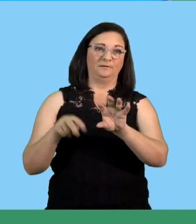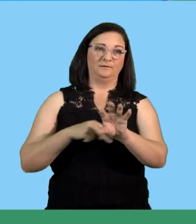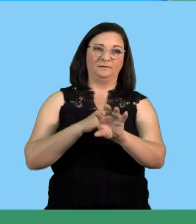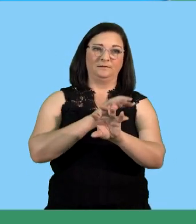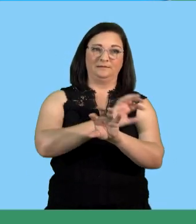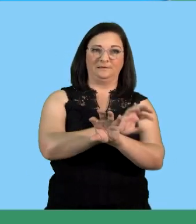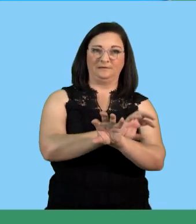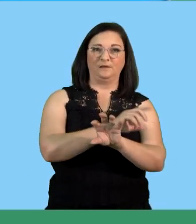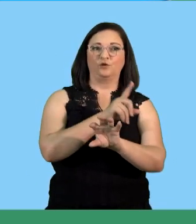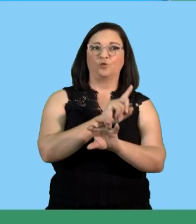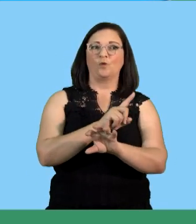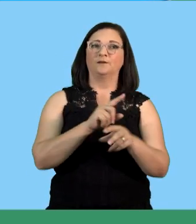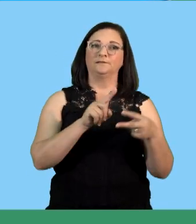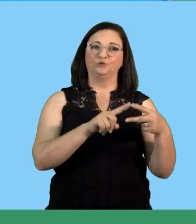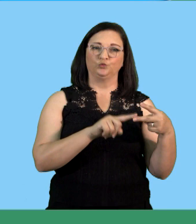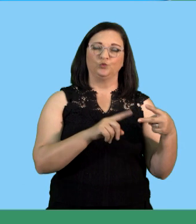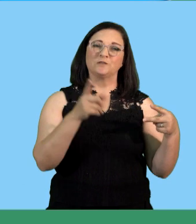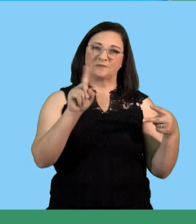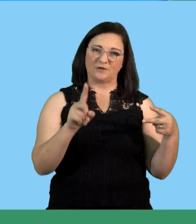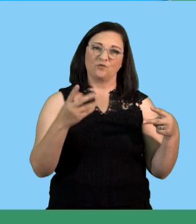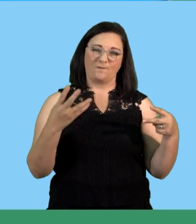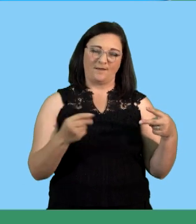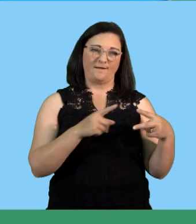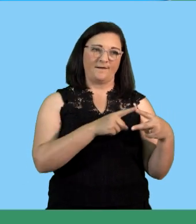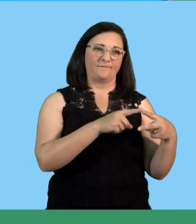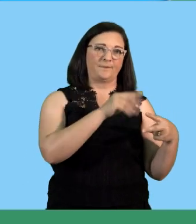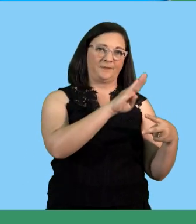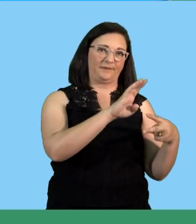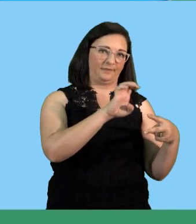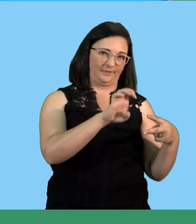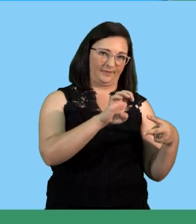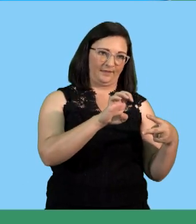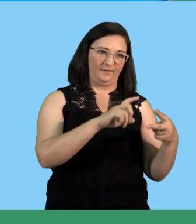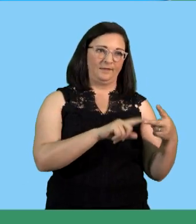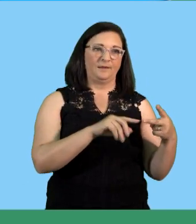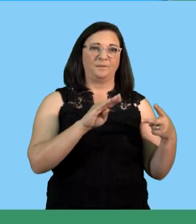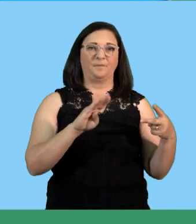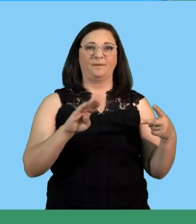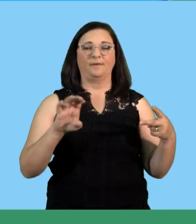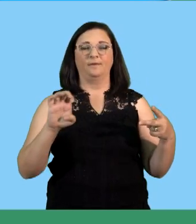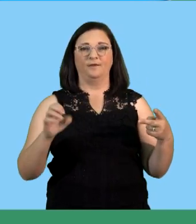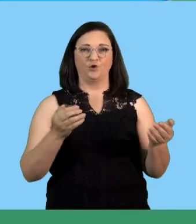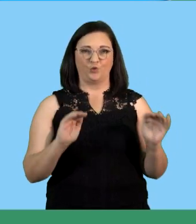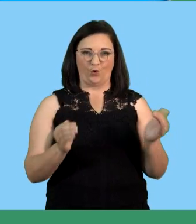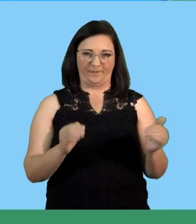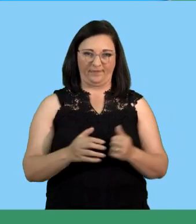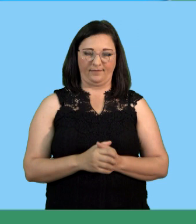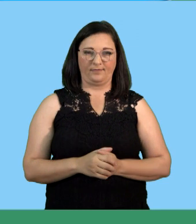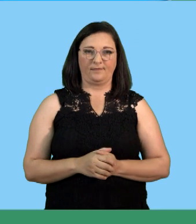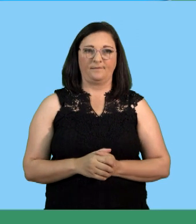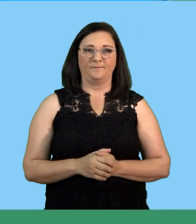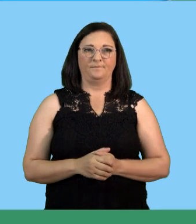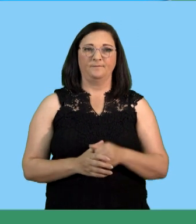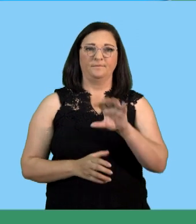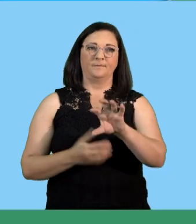aspects under this particular topic. We've got two special aspects. We looked at the BEE versus BBBEE. We looked